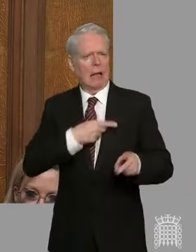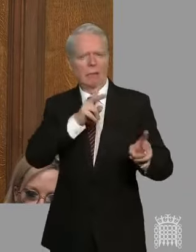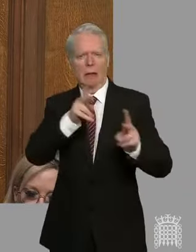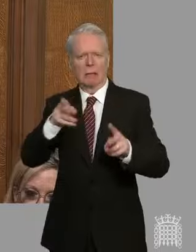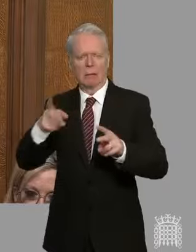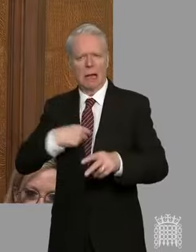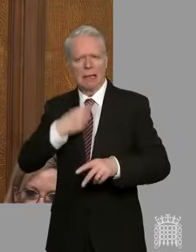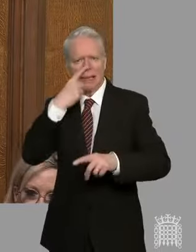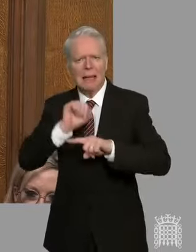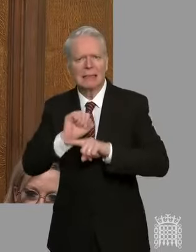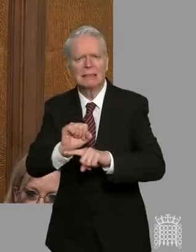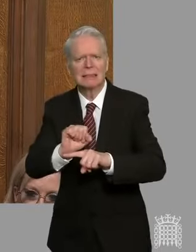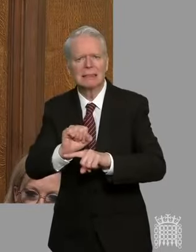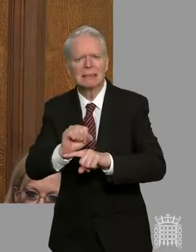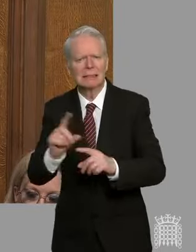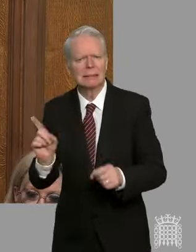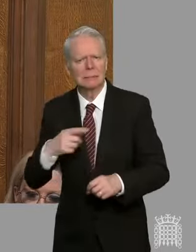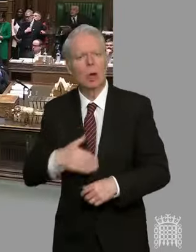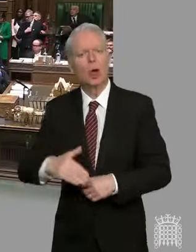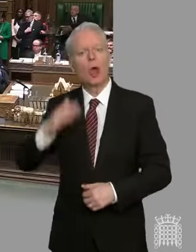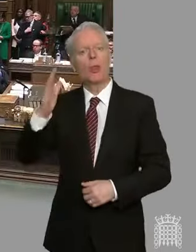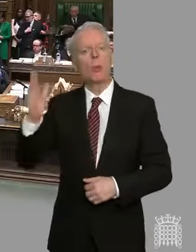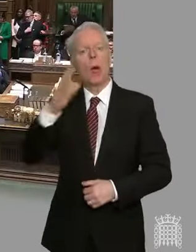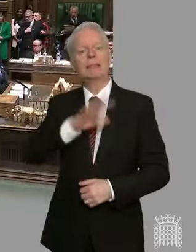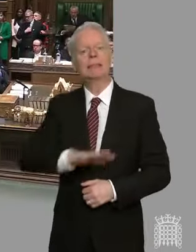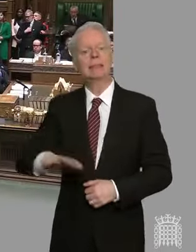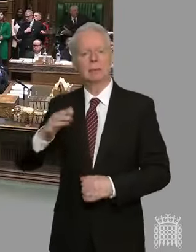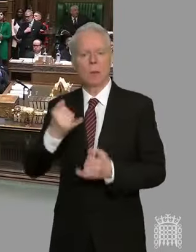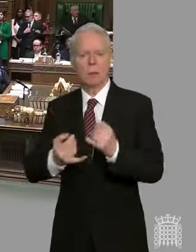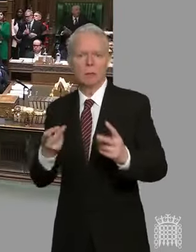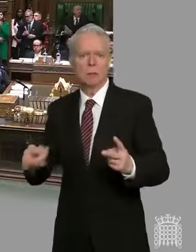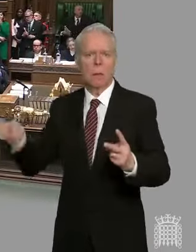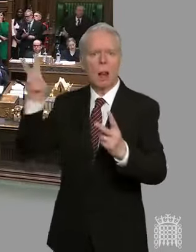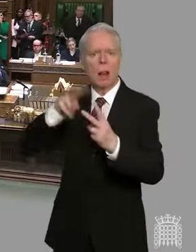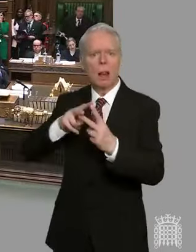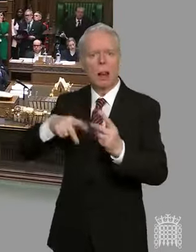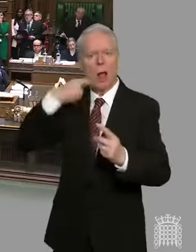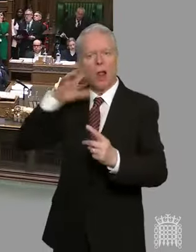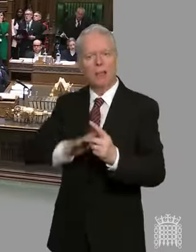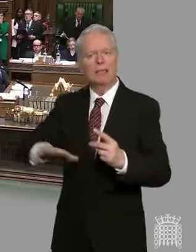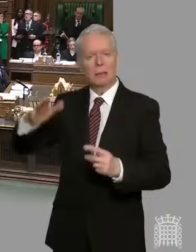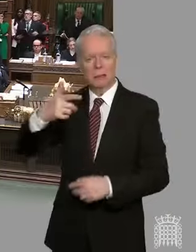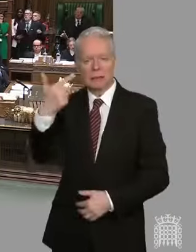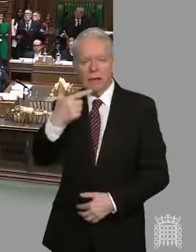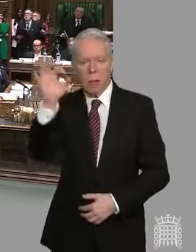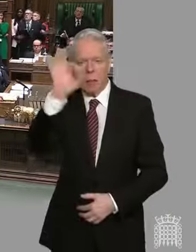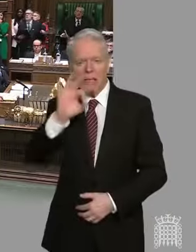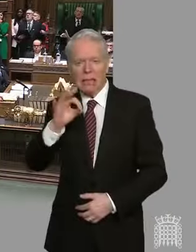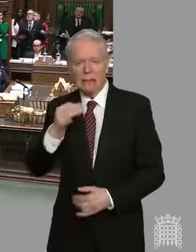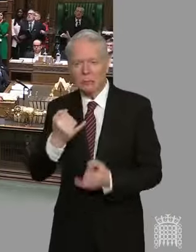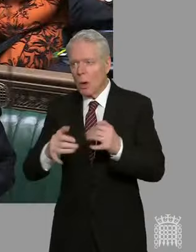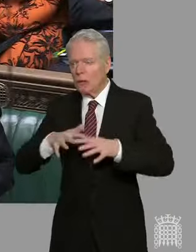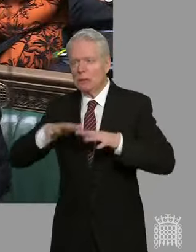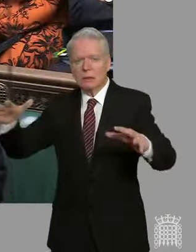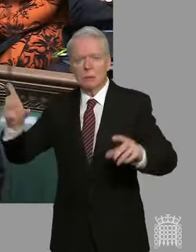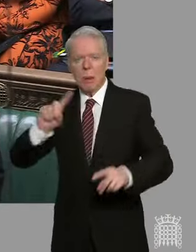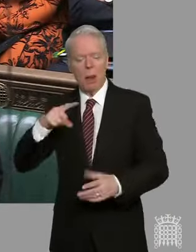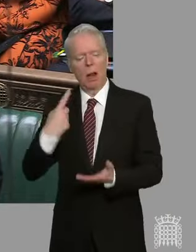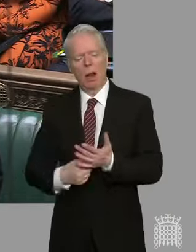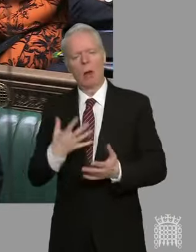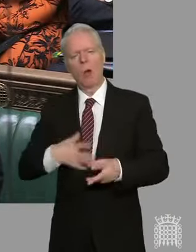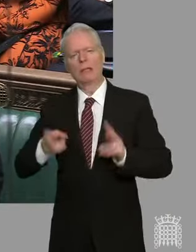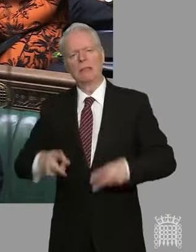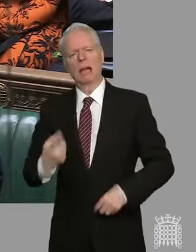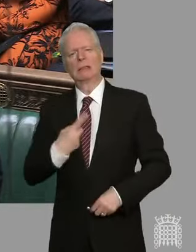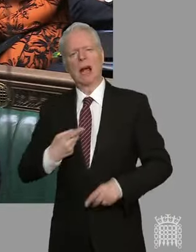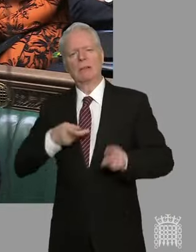Warrington meet our target of eliminating suicide? Prime Minister. Well, can I thank her for raising this tragic case? And